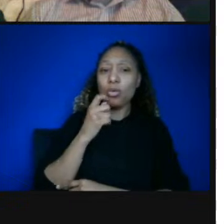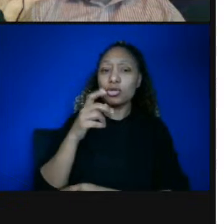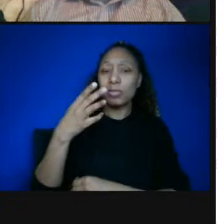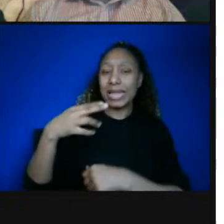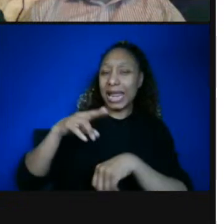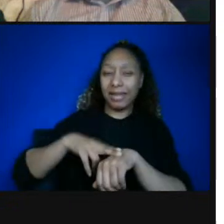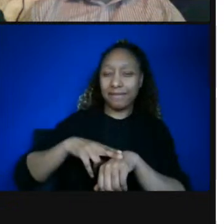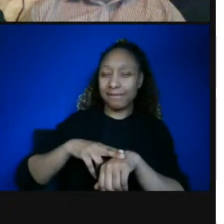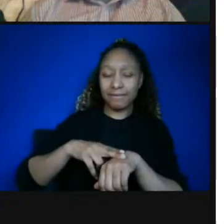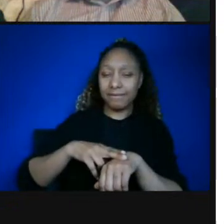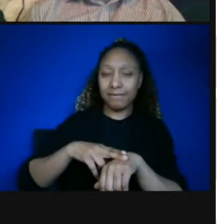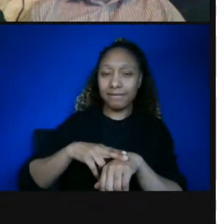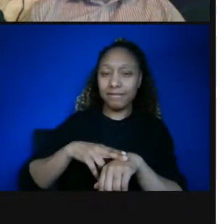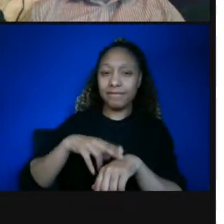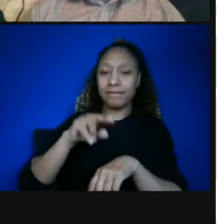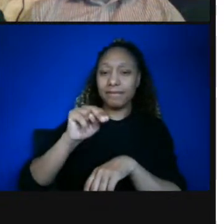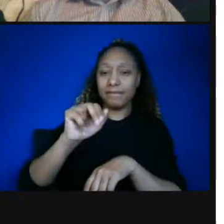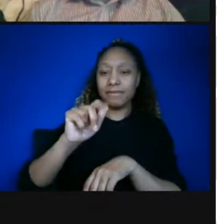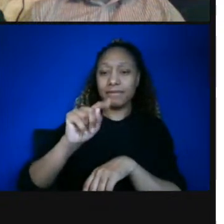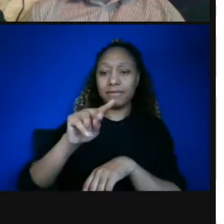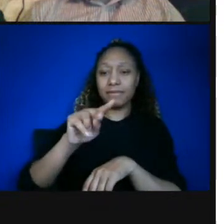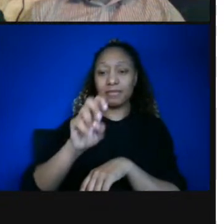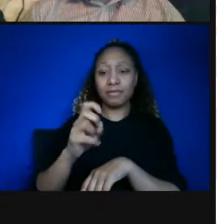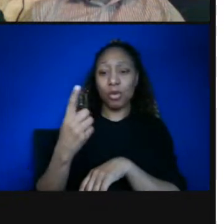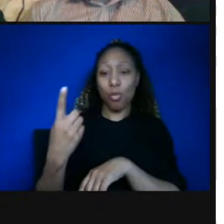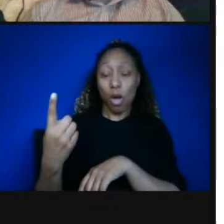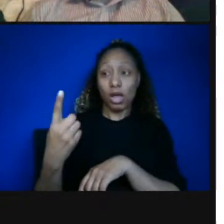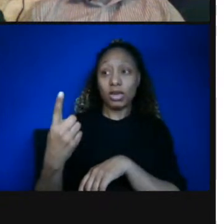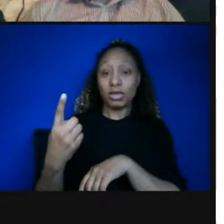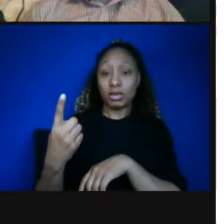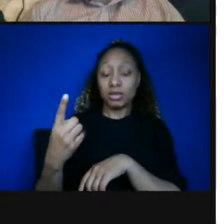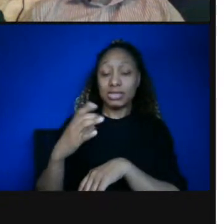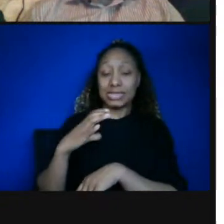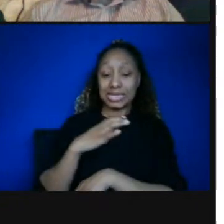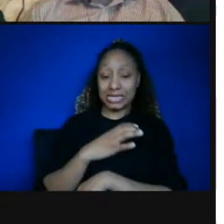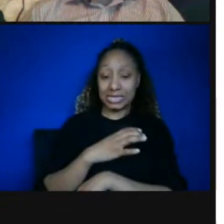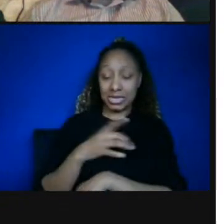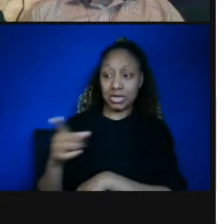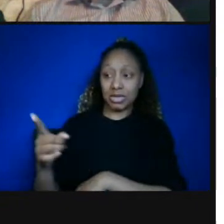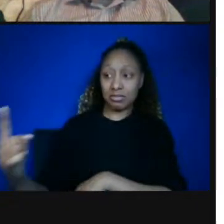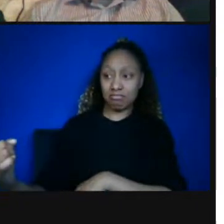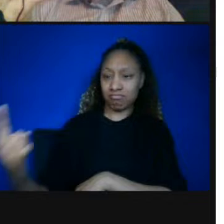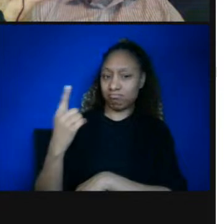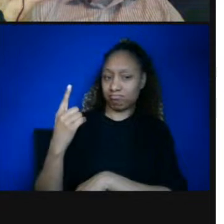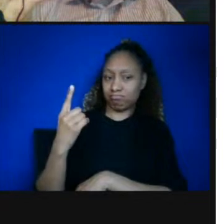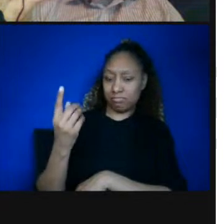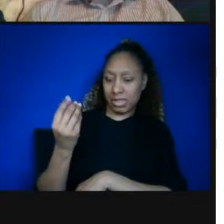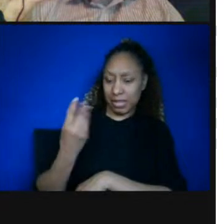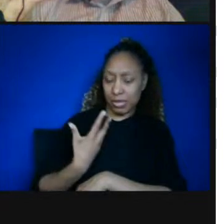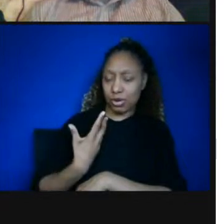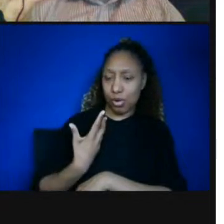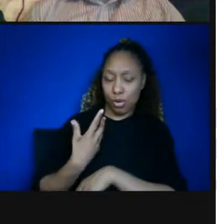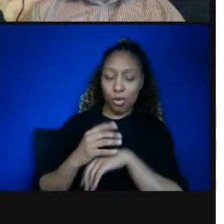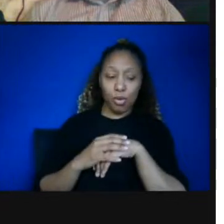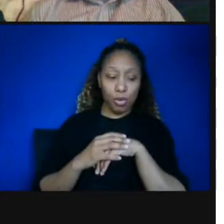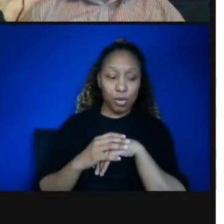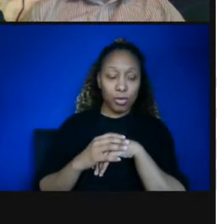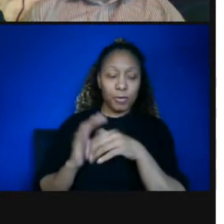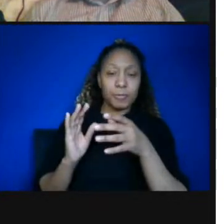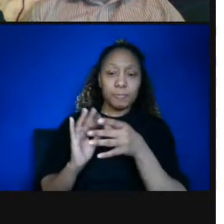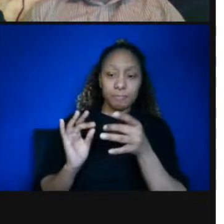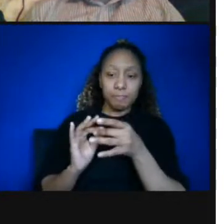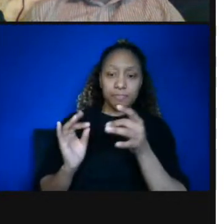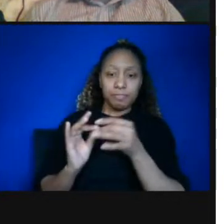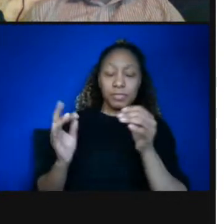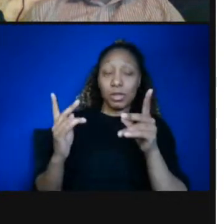Native. I had one citizen from the Mayaisuwàk who had flatly told me that at one time it was worse